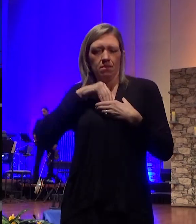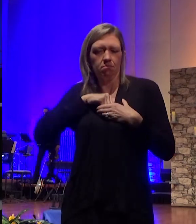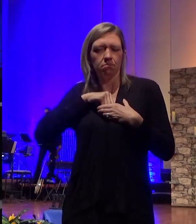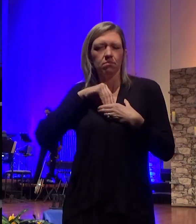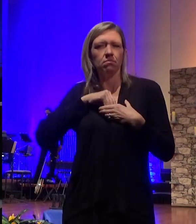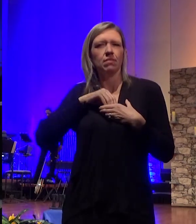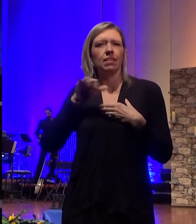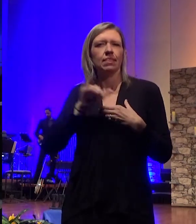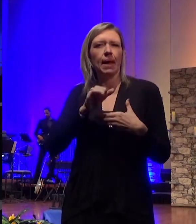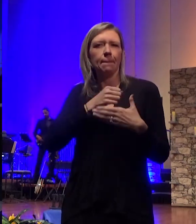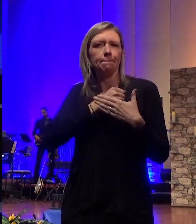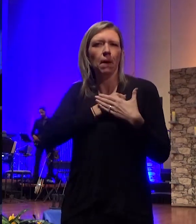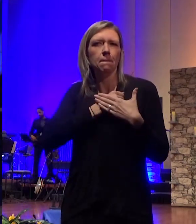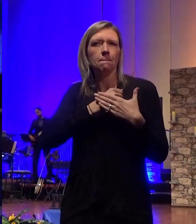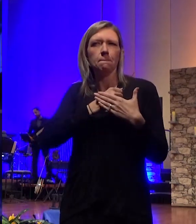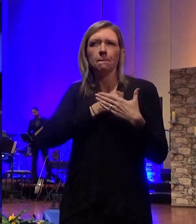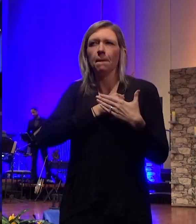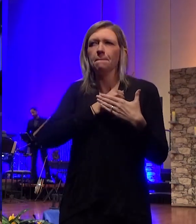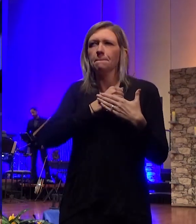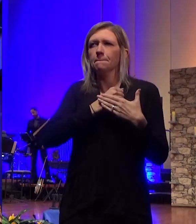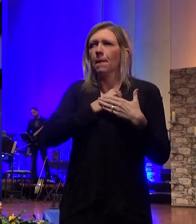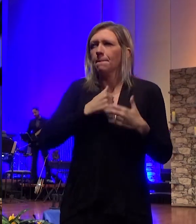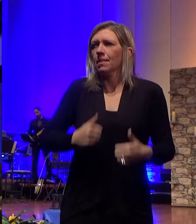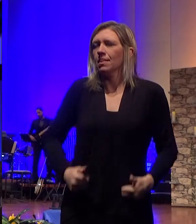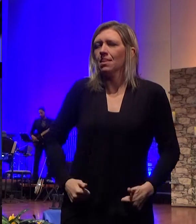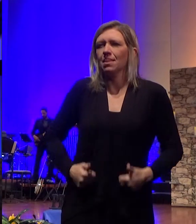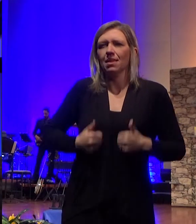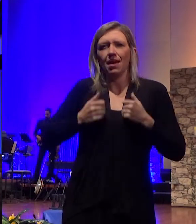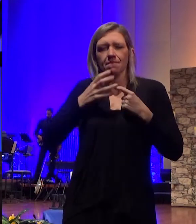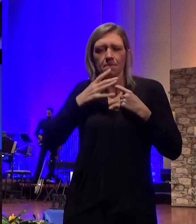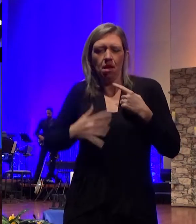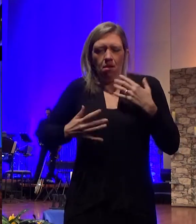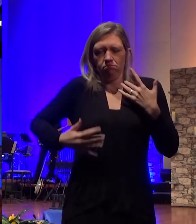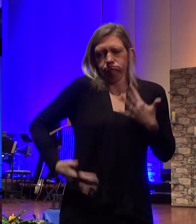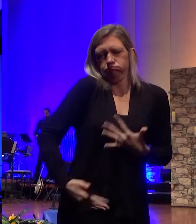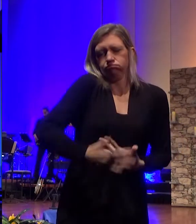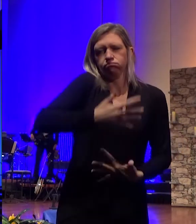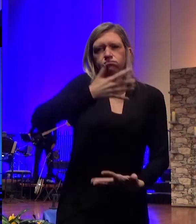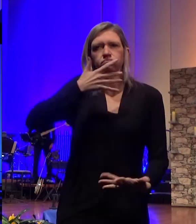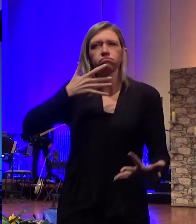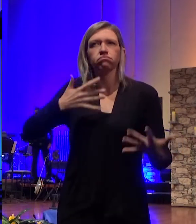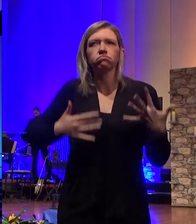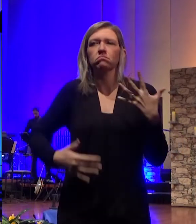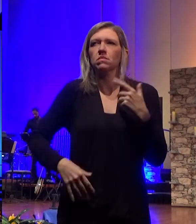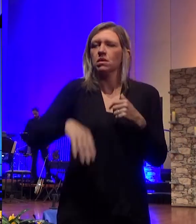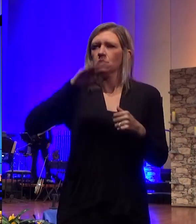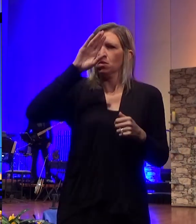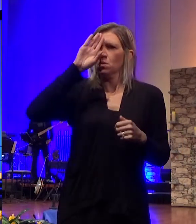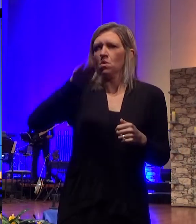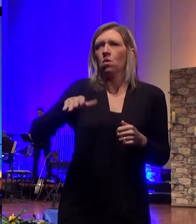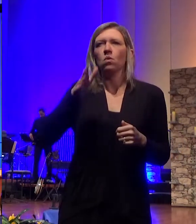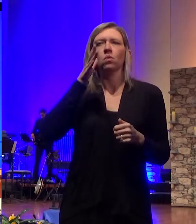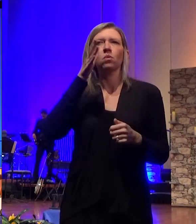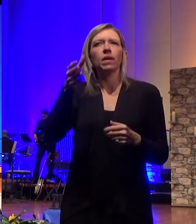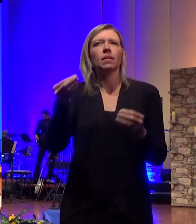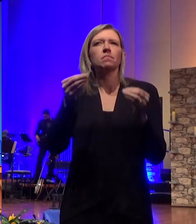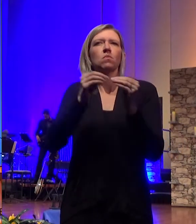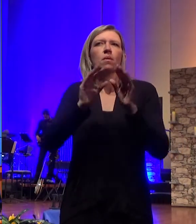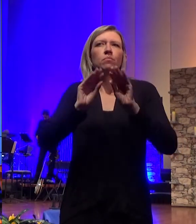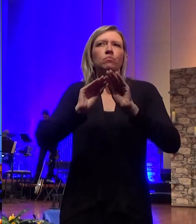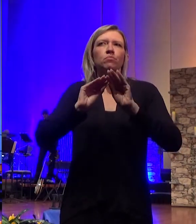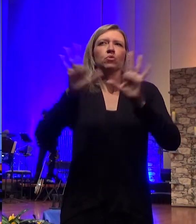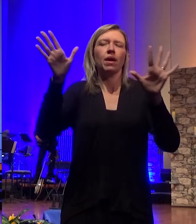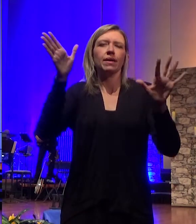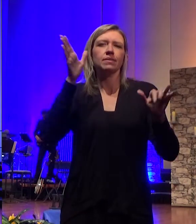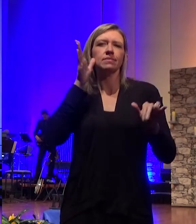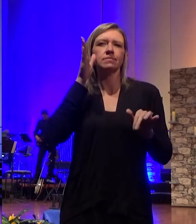the beating of life in my veins. I know there's gonna be some